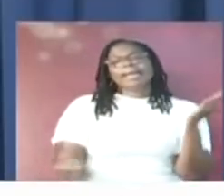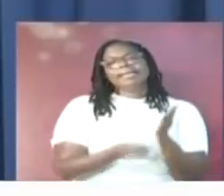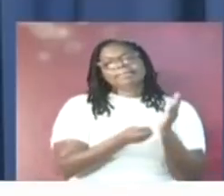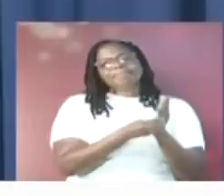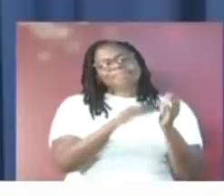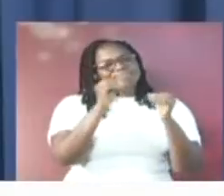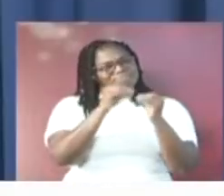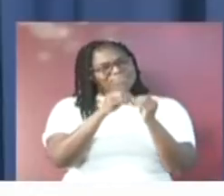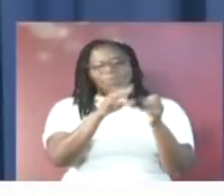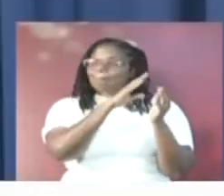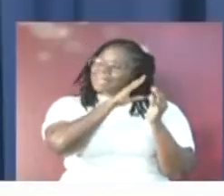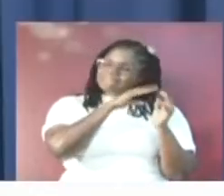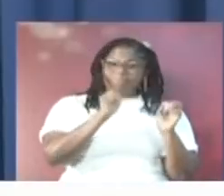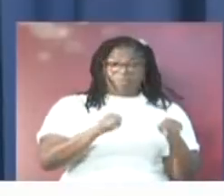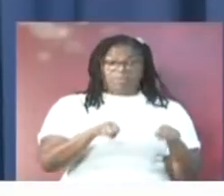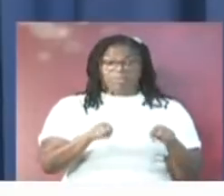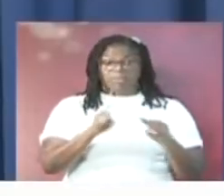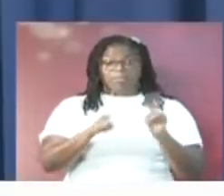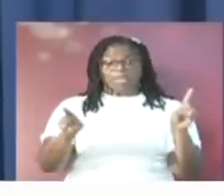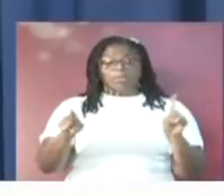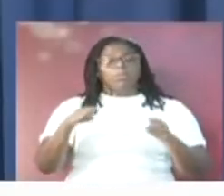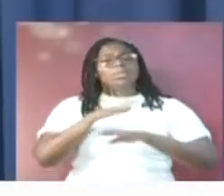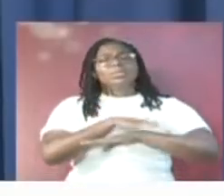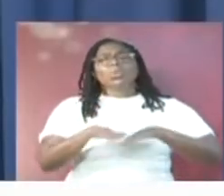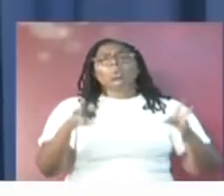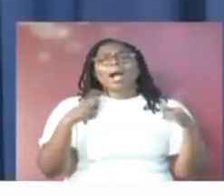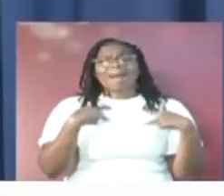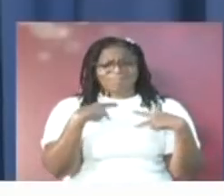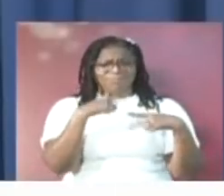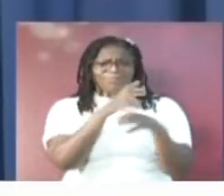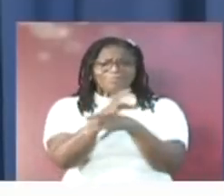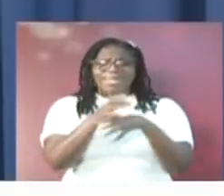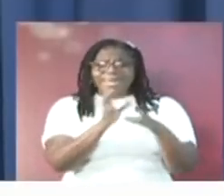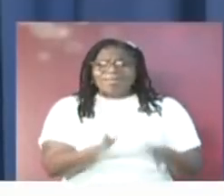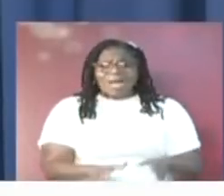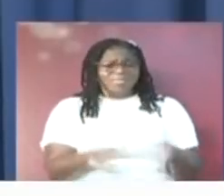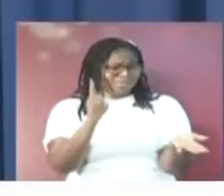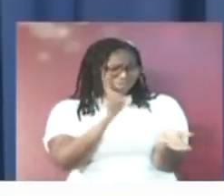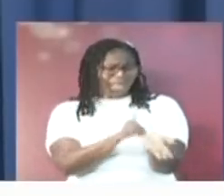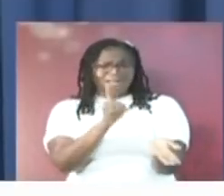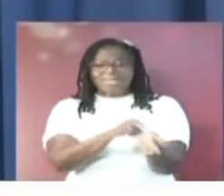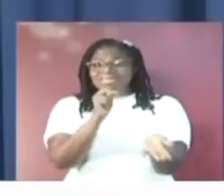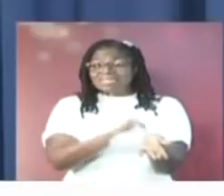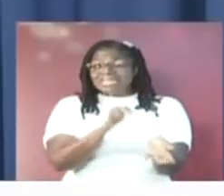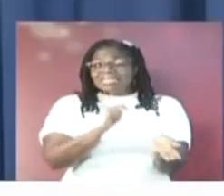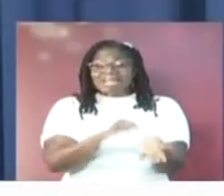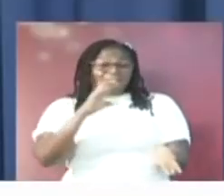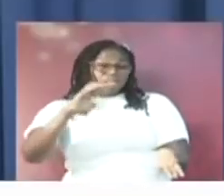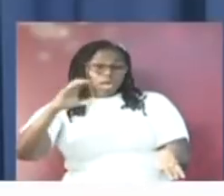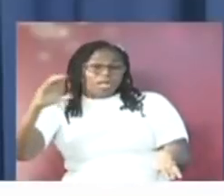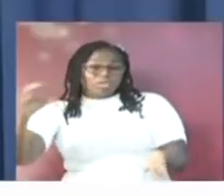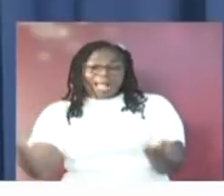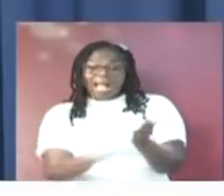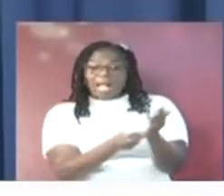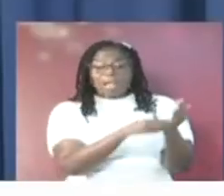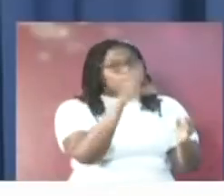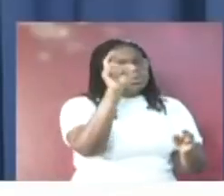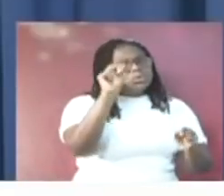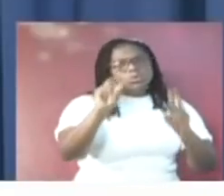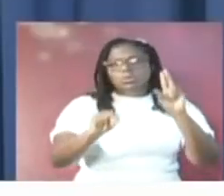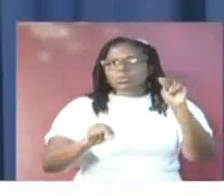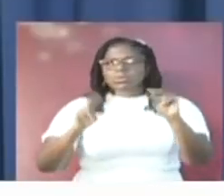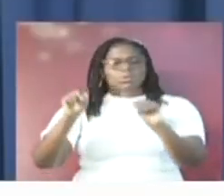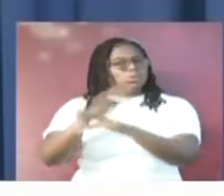to just bring on. Let me re-emphasize that. Our medical personnel are under tremendous